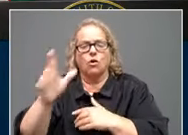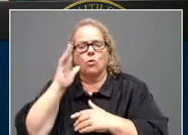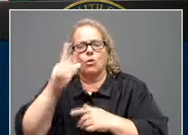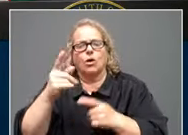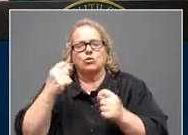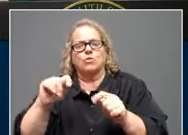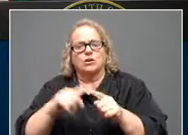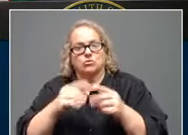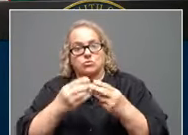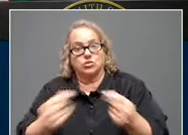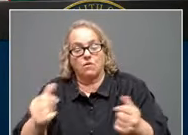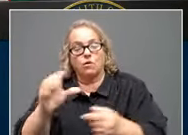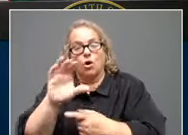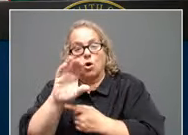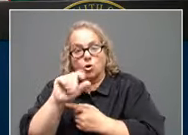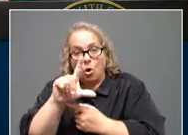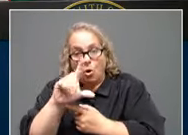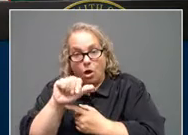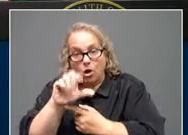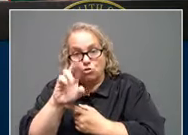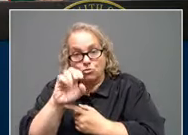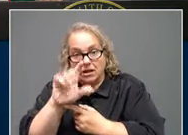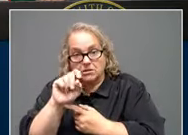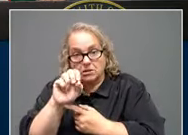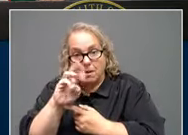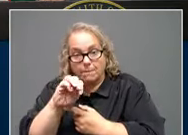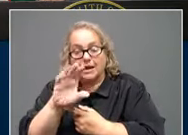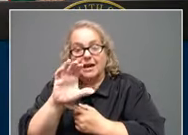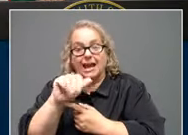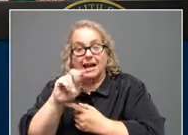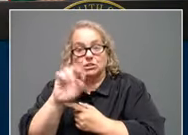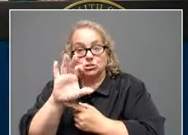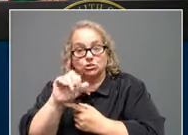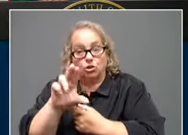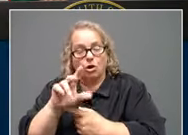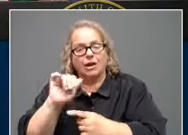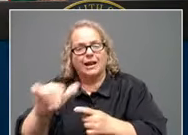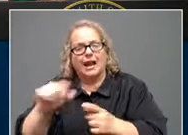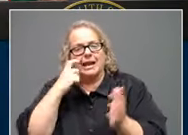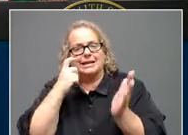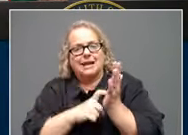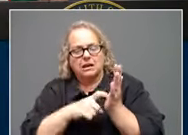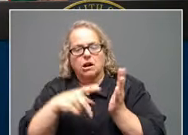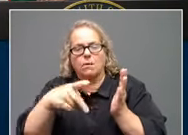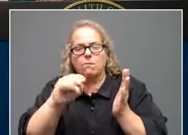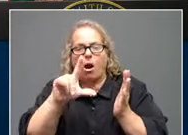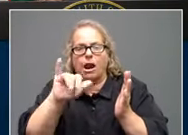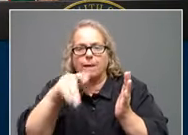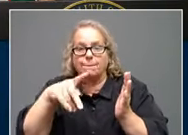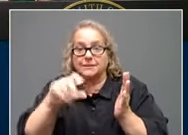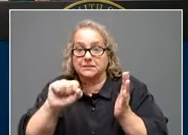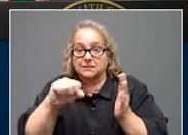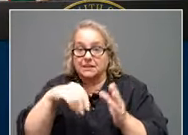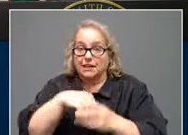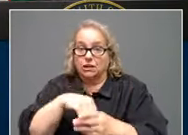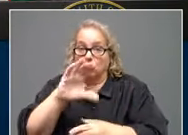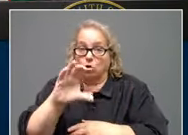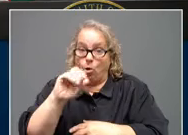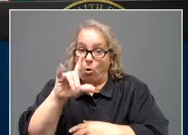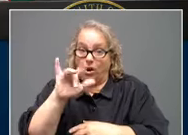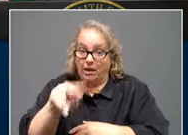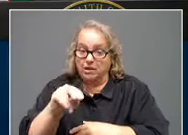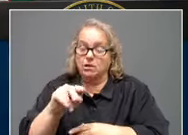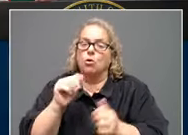system that more accurately detects polyps than a patient's colon, with the ultimate aim of providing unprecedented accuracy in